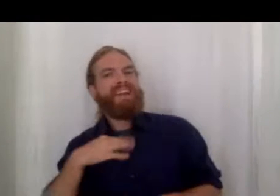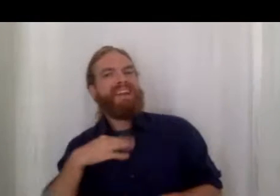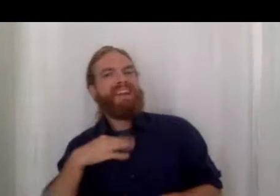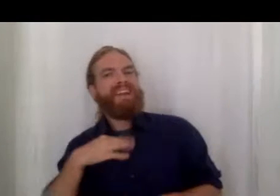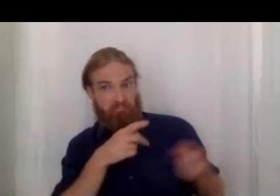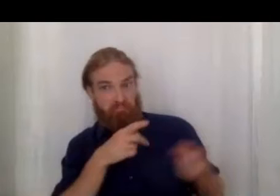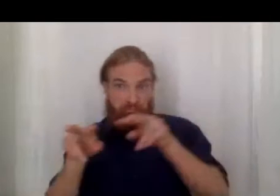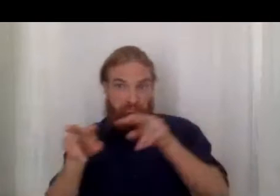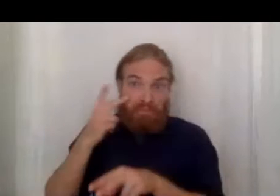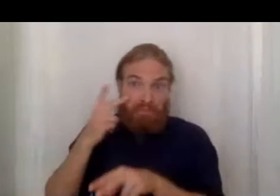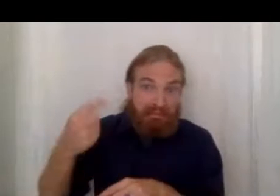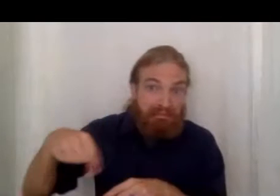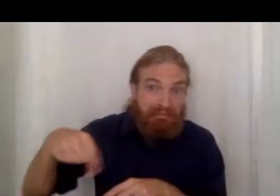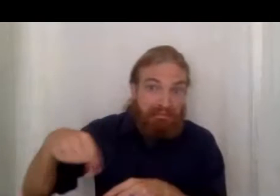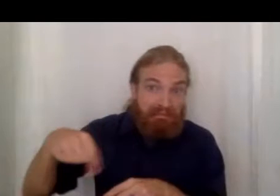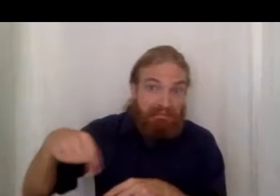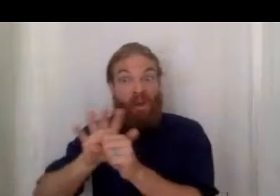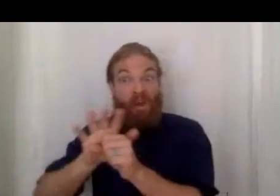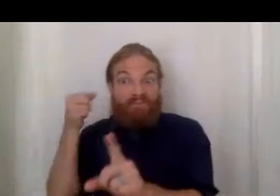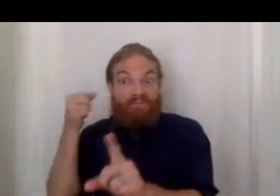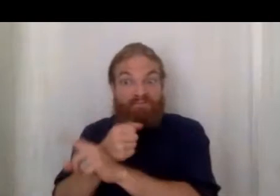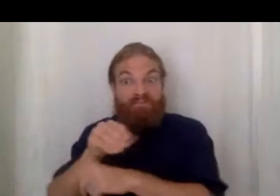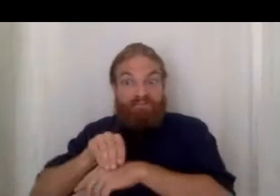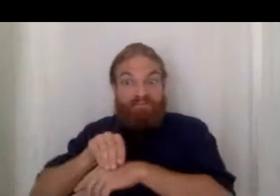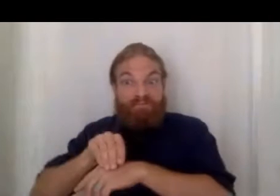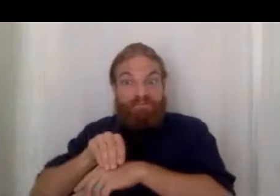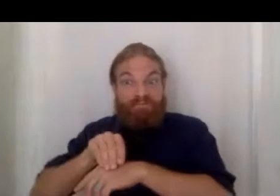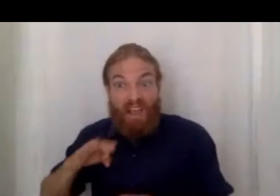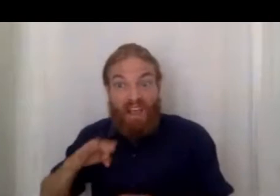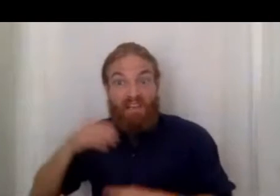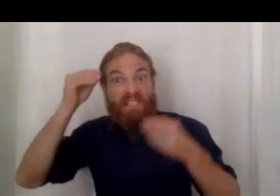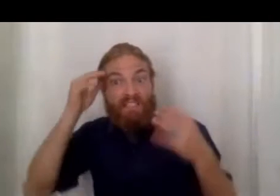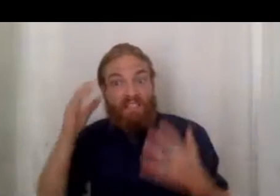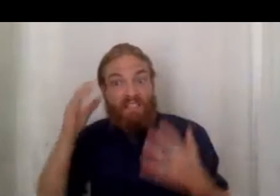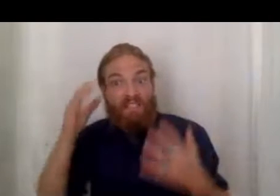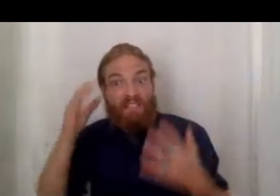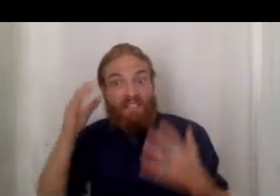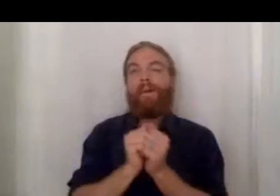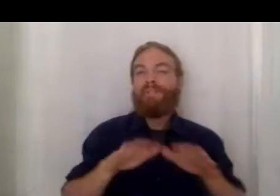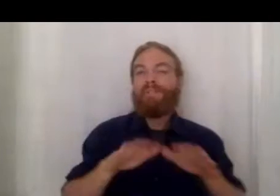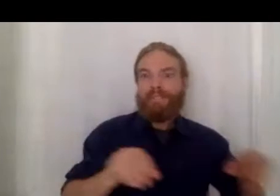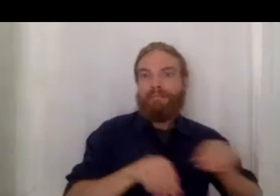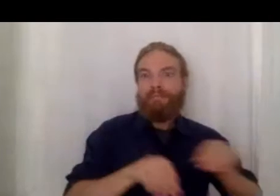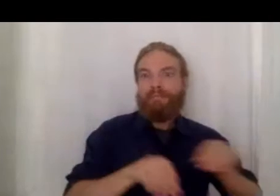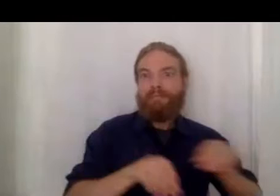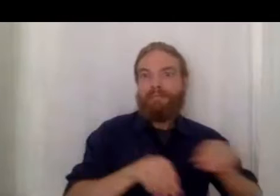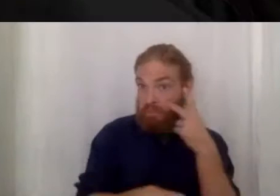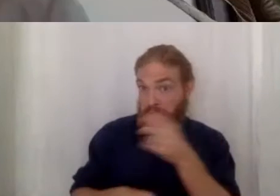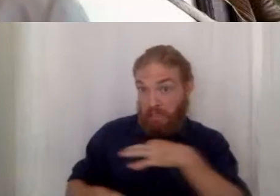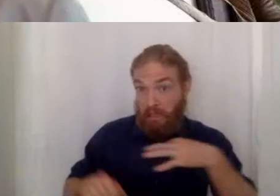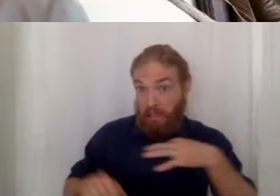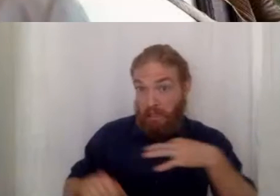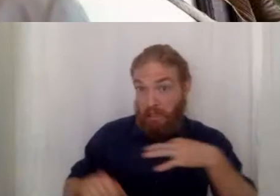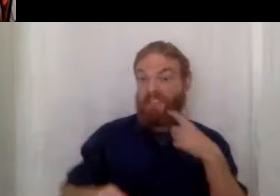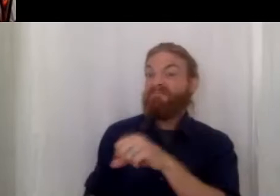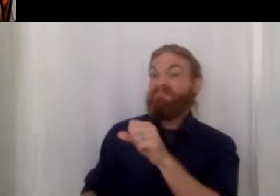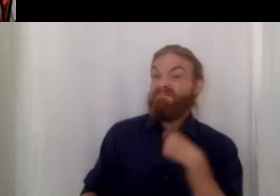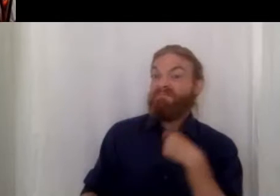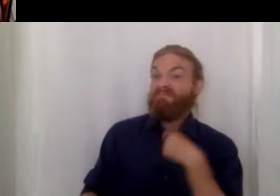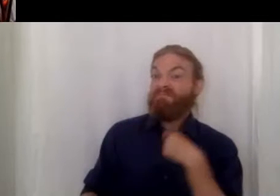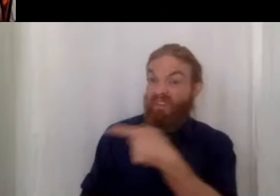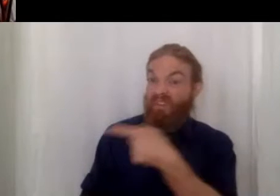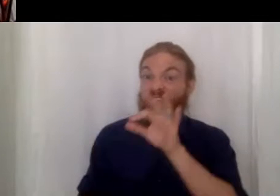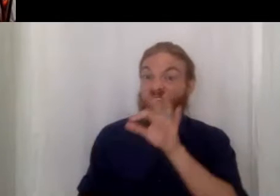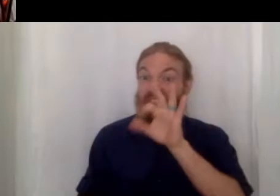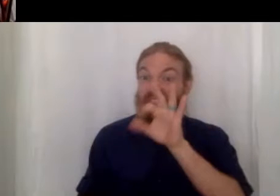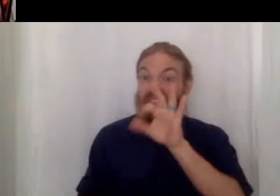to children? Yeah, so this 900 cases is composed of both students and staff.